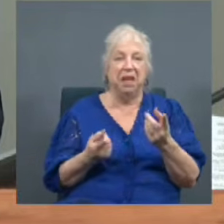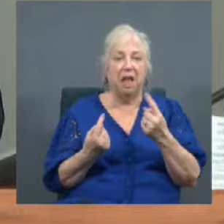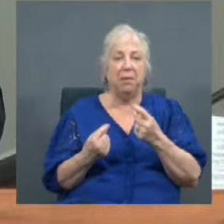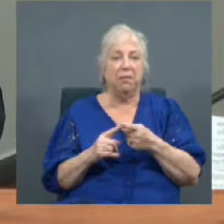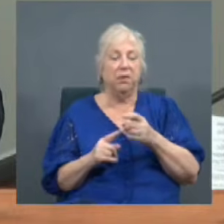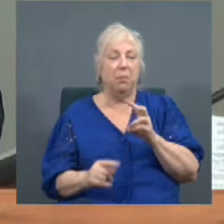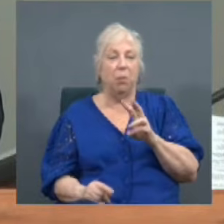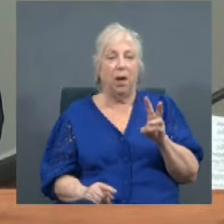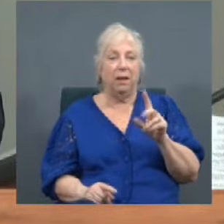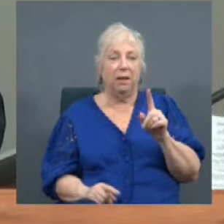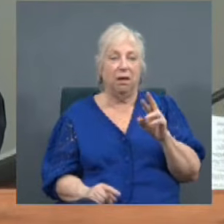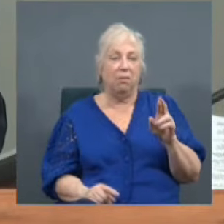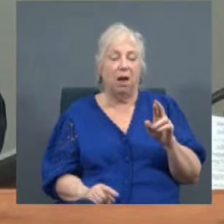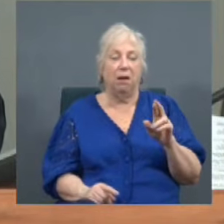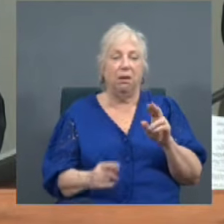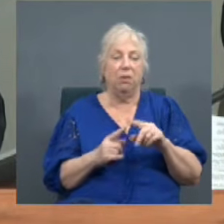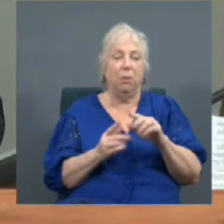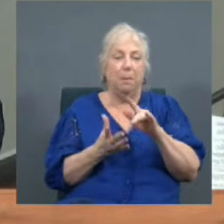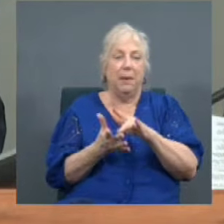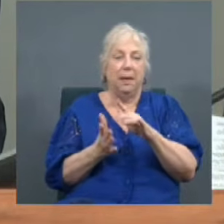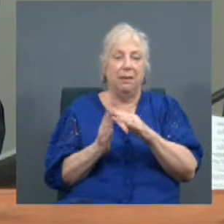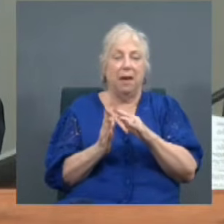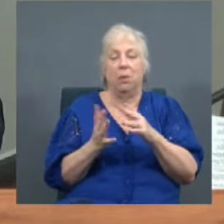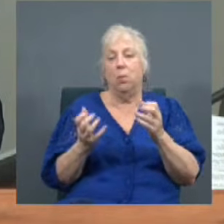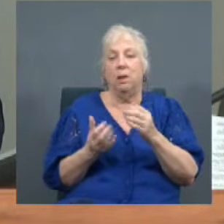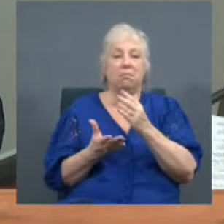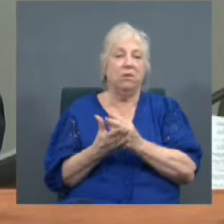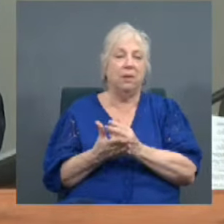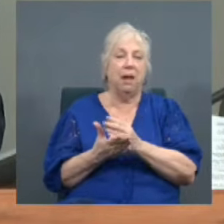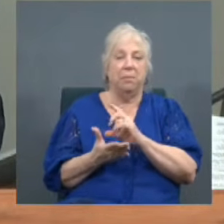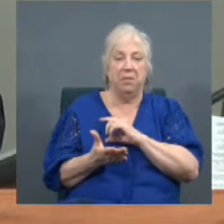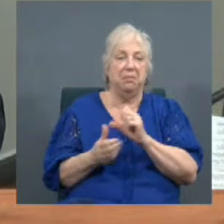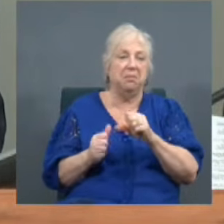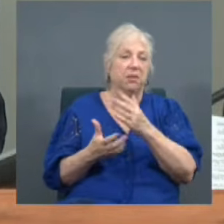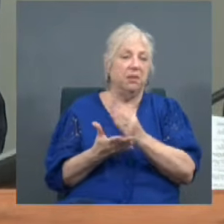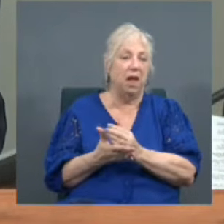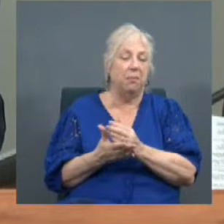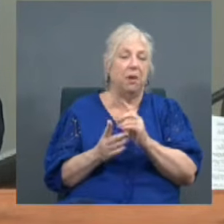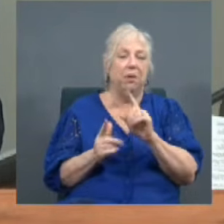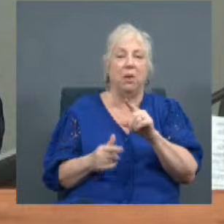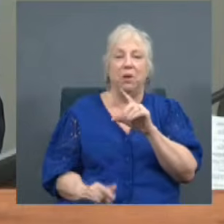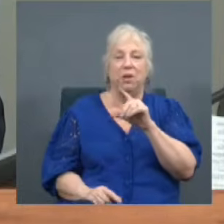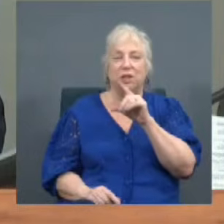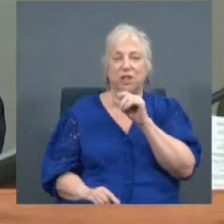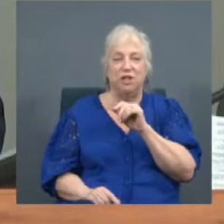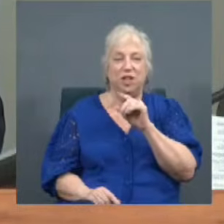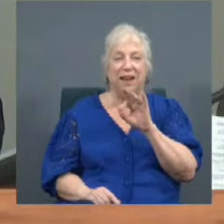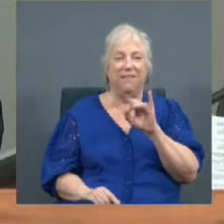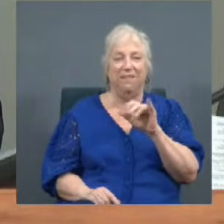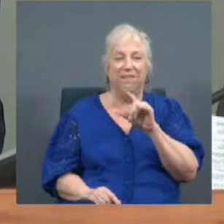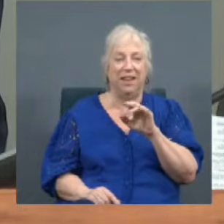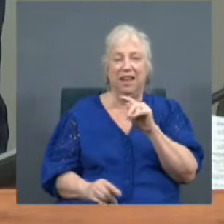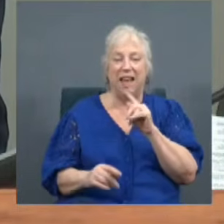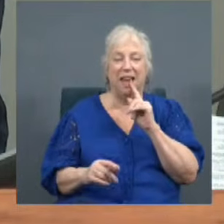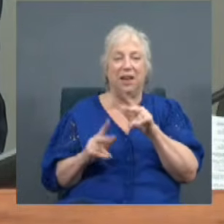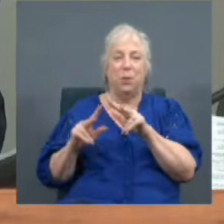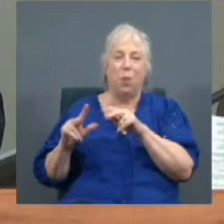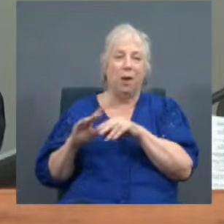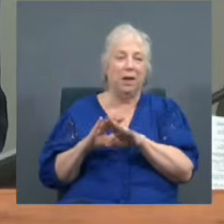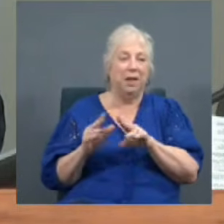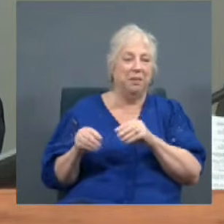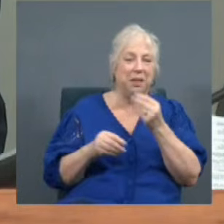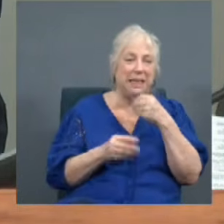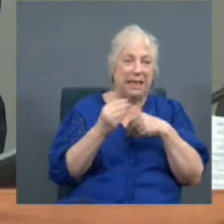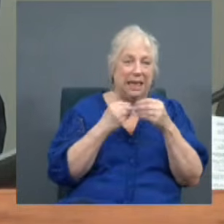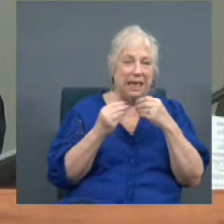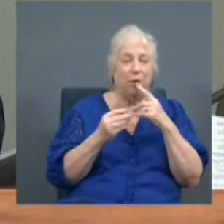West Little Rock to Midtown and just want to stop in and go to Chick-fil-A and walk in and also